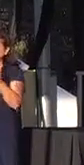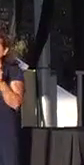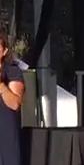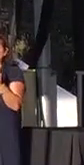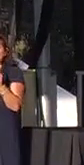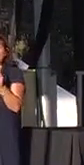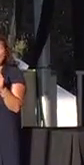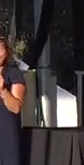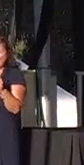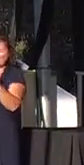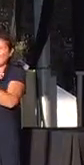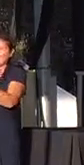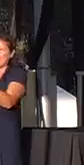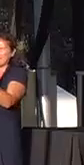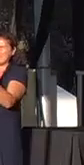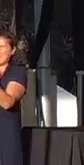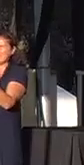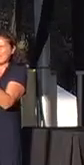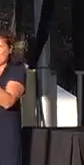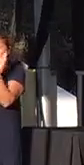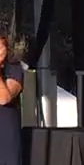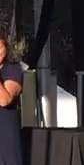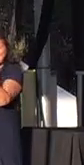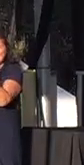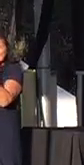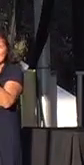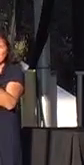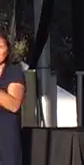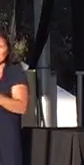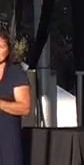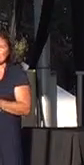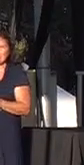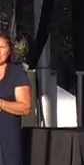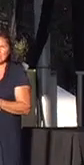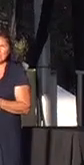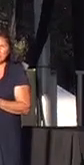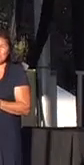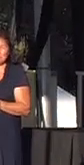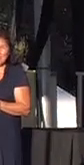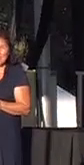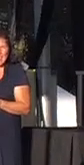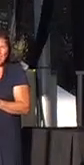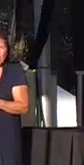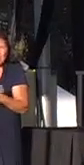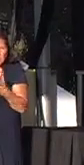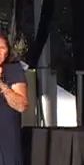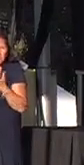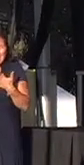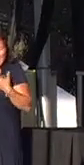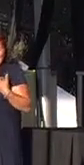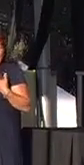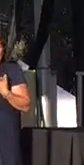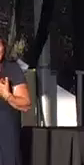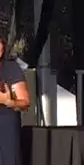conservative message get their hands on a gun. It wasn't a problem to have a gun